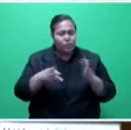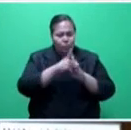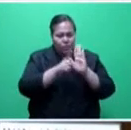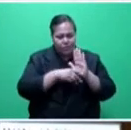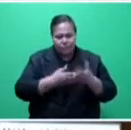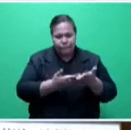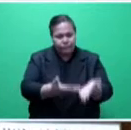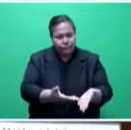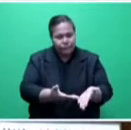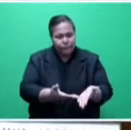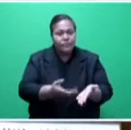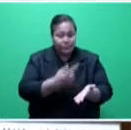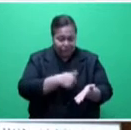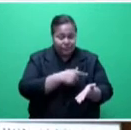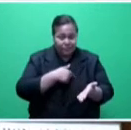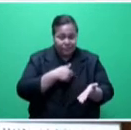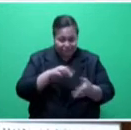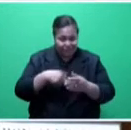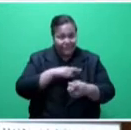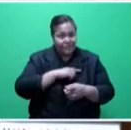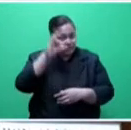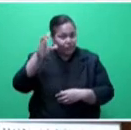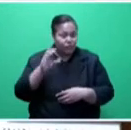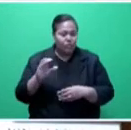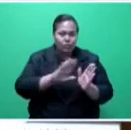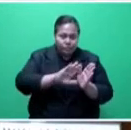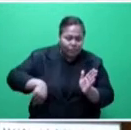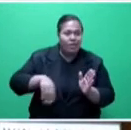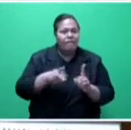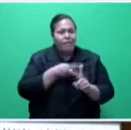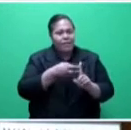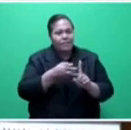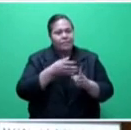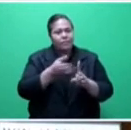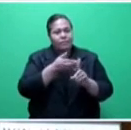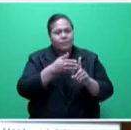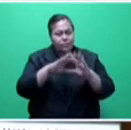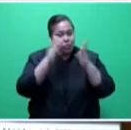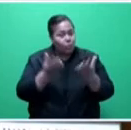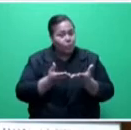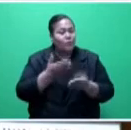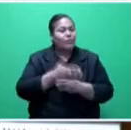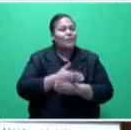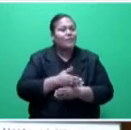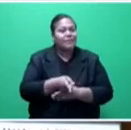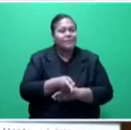facilitated our commitment as a nation to eradicate violence and harassment in the world of work. It is now